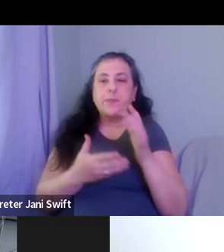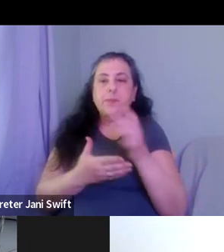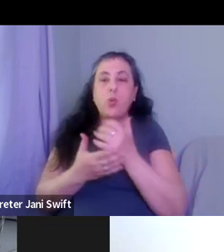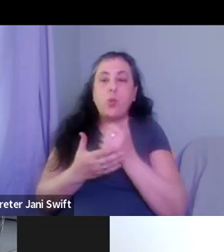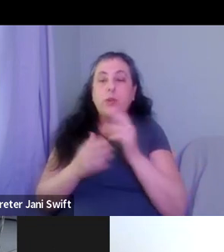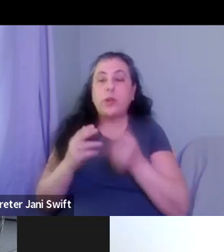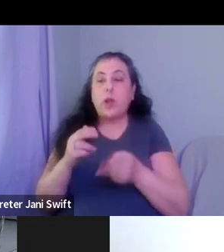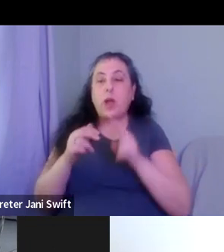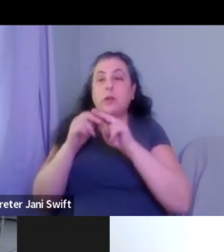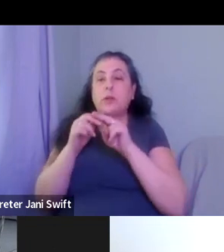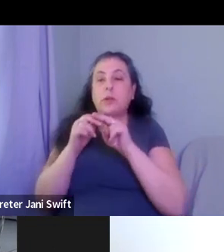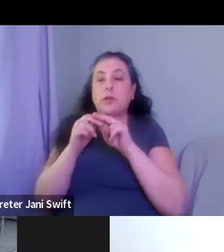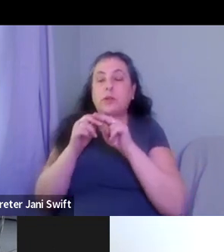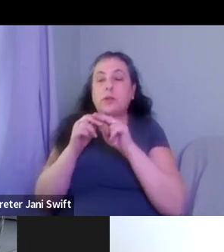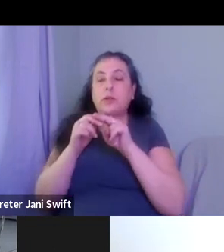be up